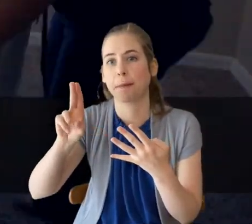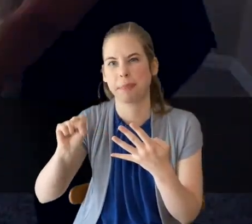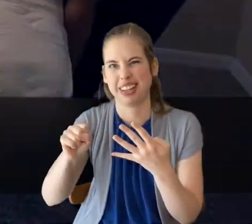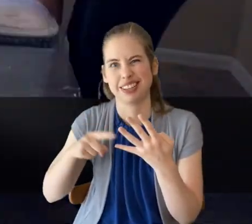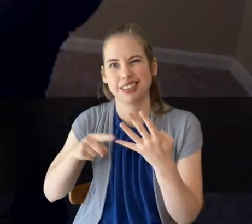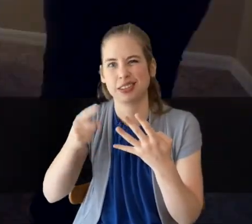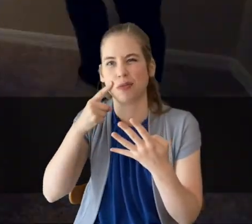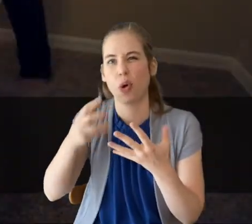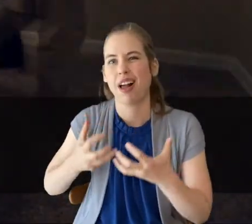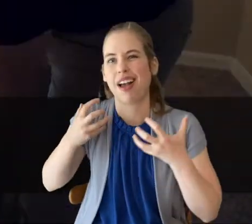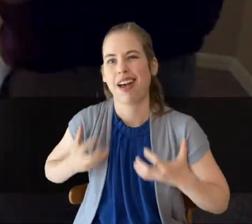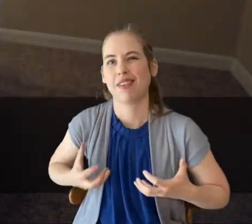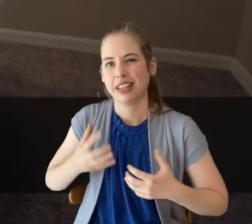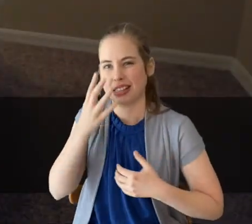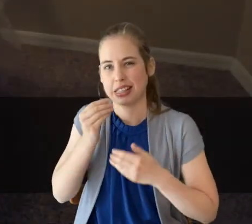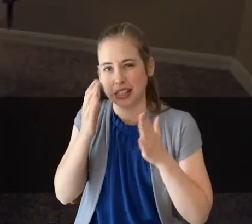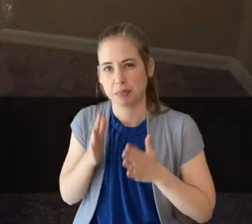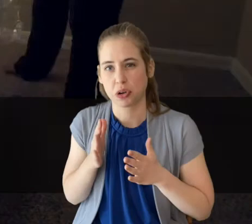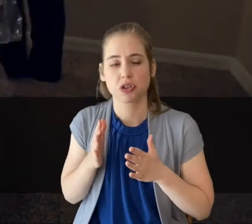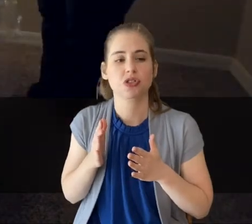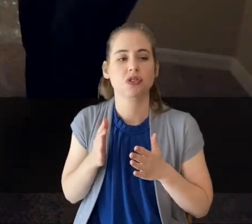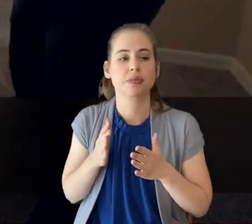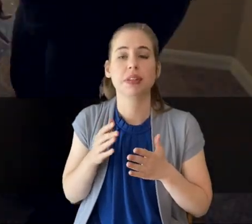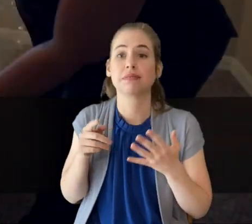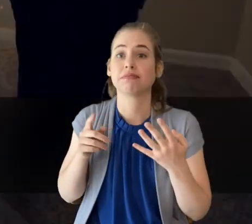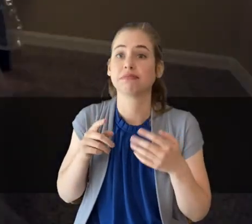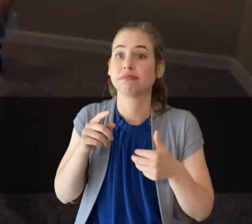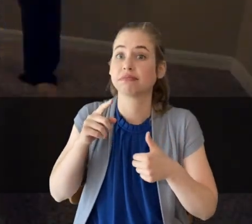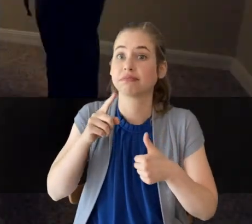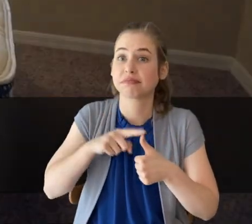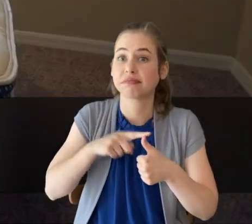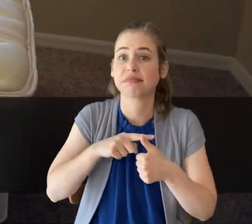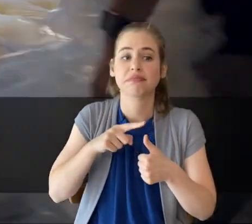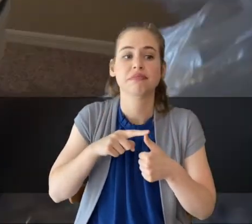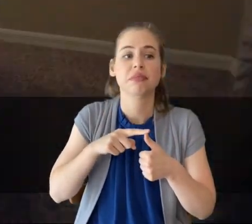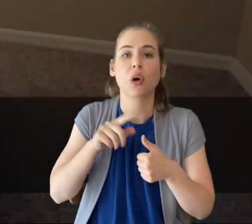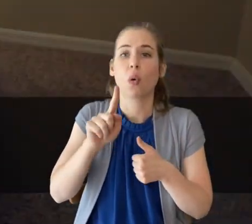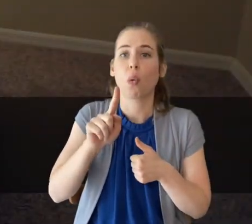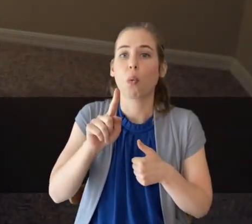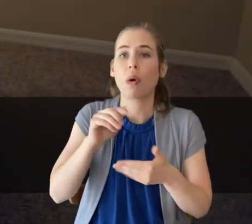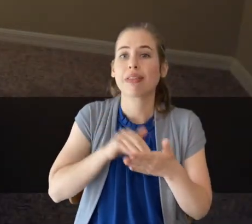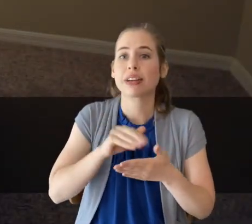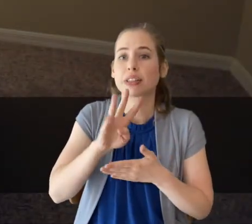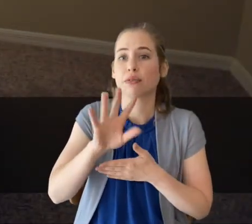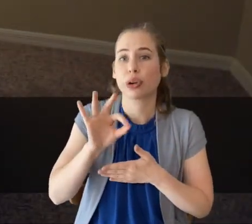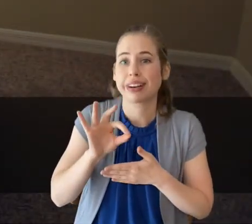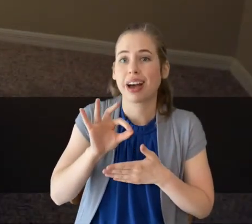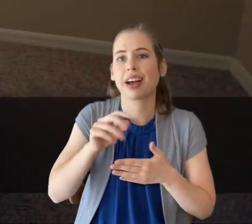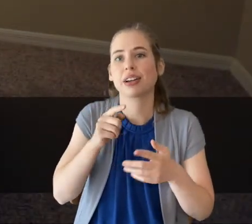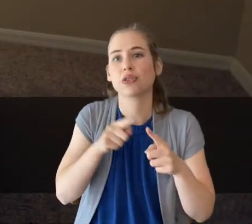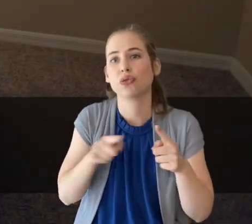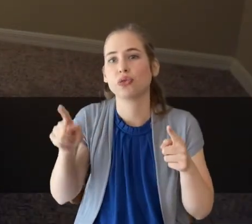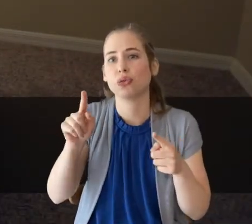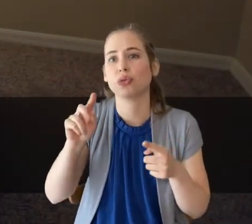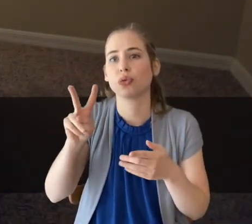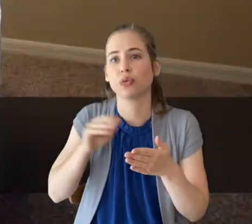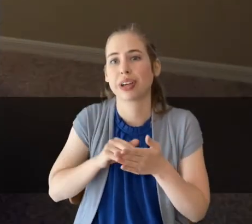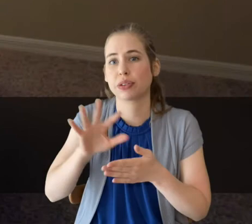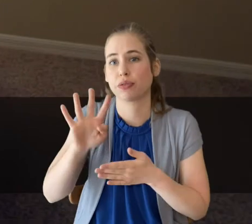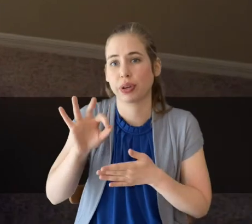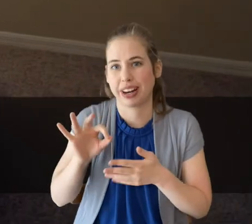from $1,049 to $2,049, while the Gravity Lux ranges from